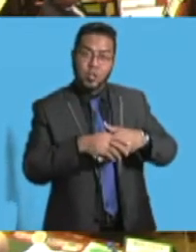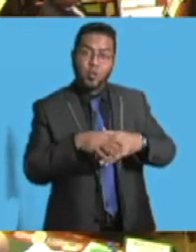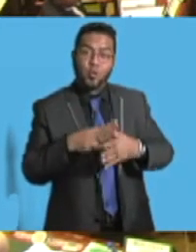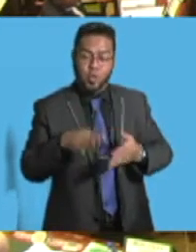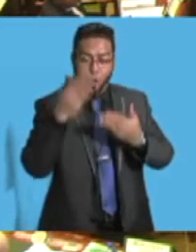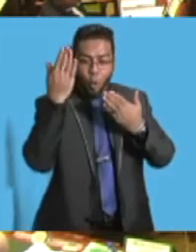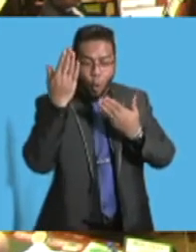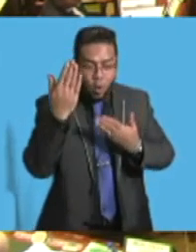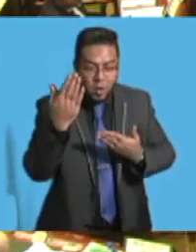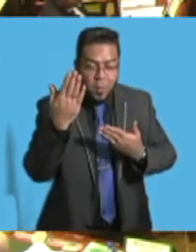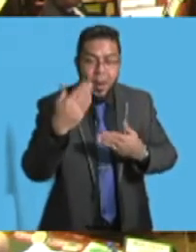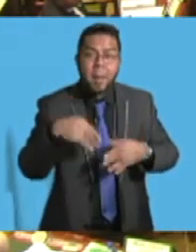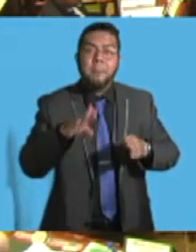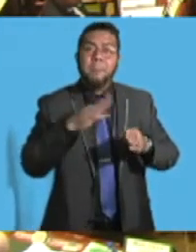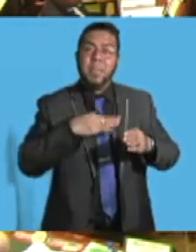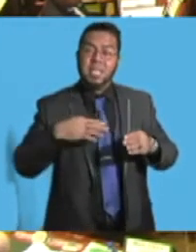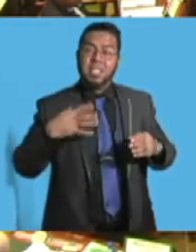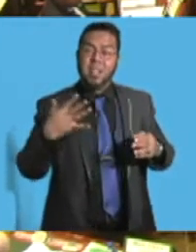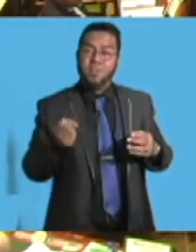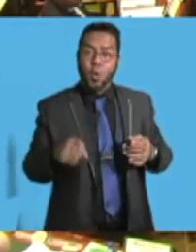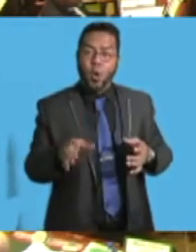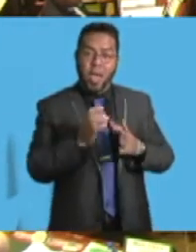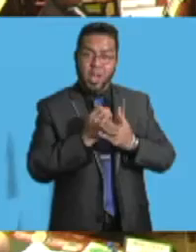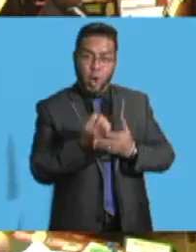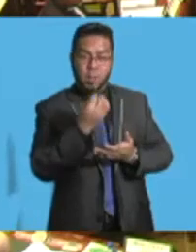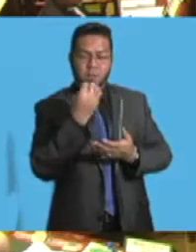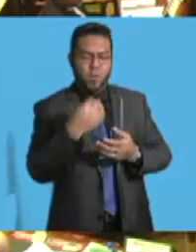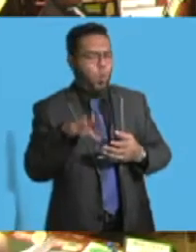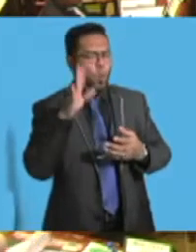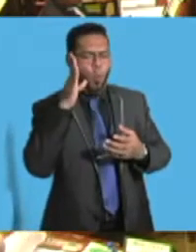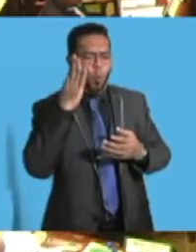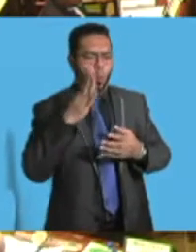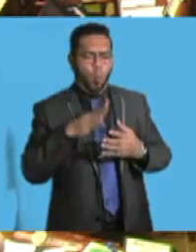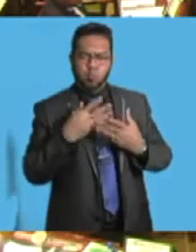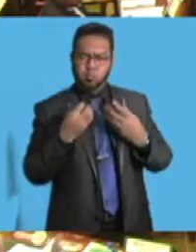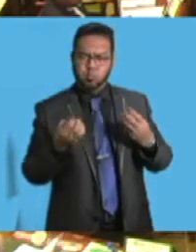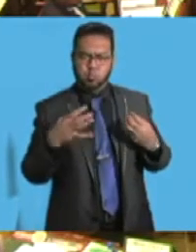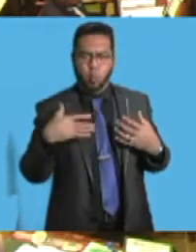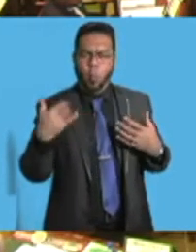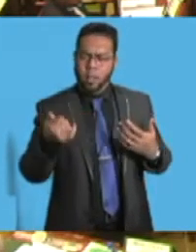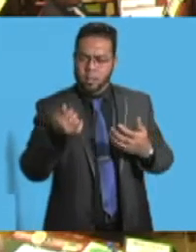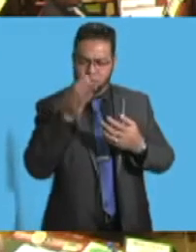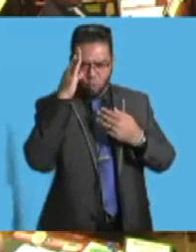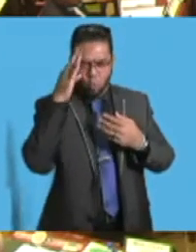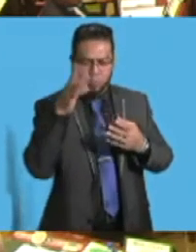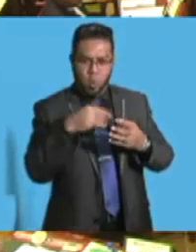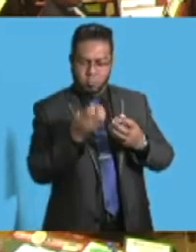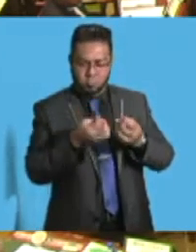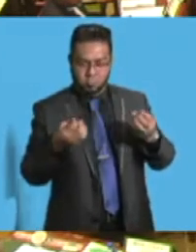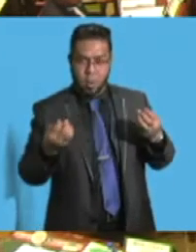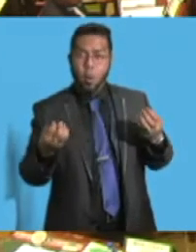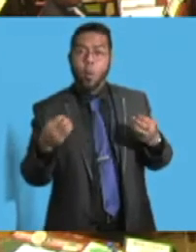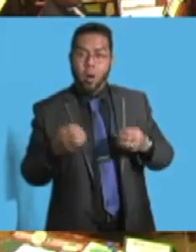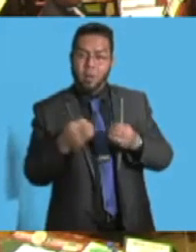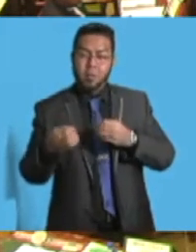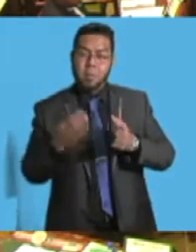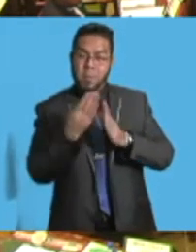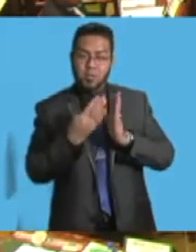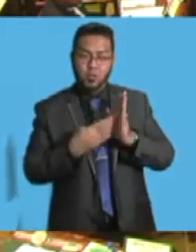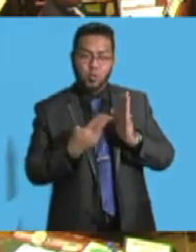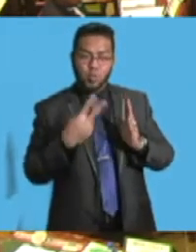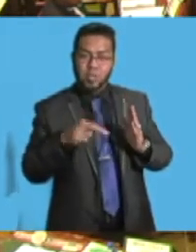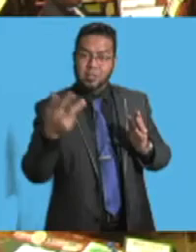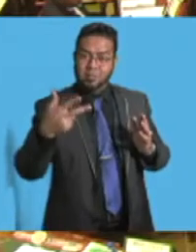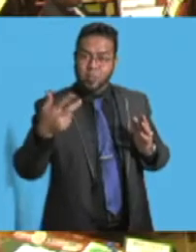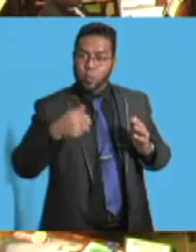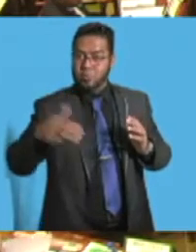Minister for Economy for a well-thought and articulated 2018-2019 national budget. Madam Speaker, the increased allocation